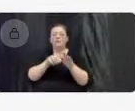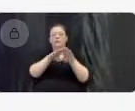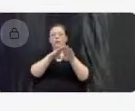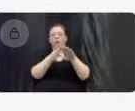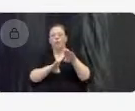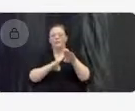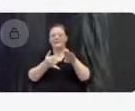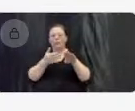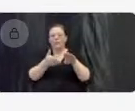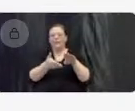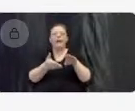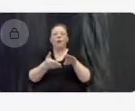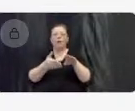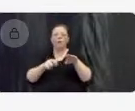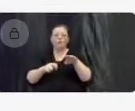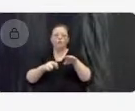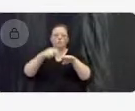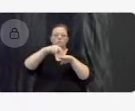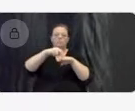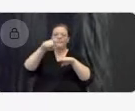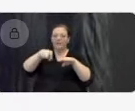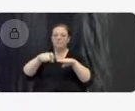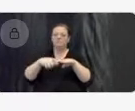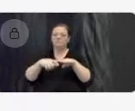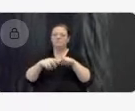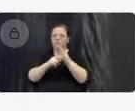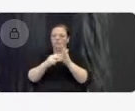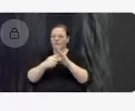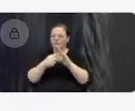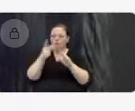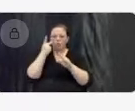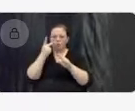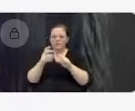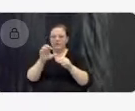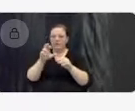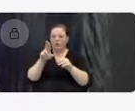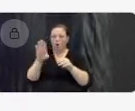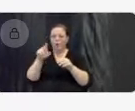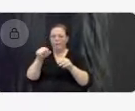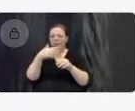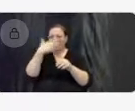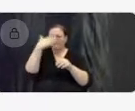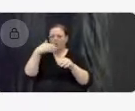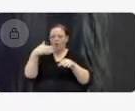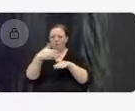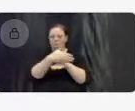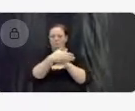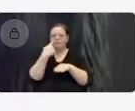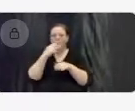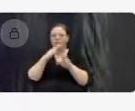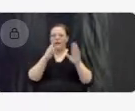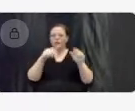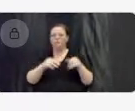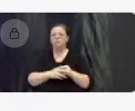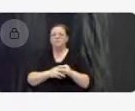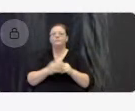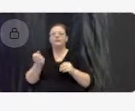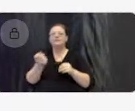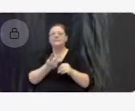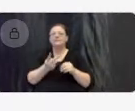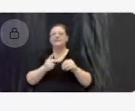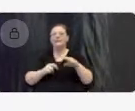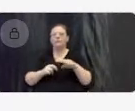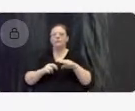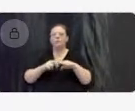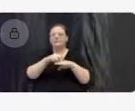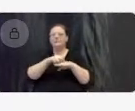intact and there's a step up there. So you're looking at the curb right there in the front walkway to the house. And there are several steps on both